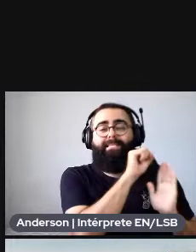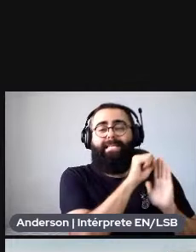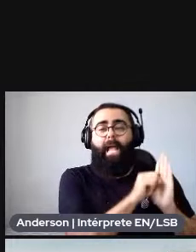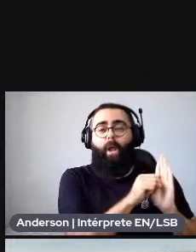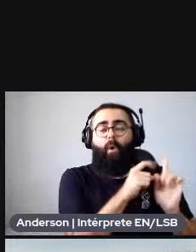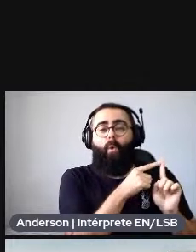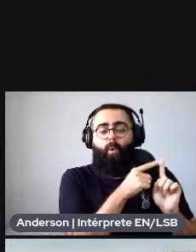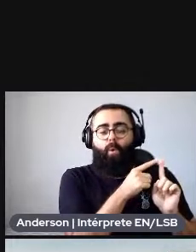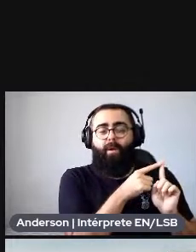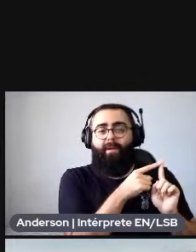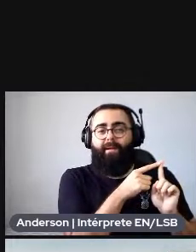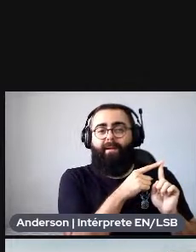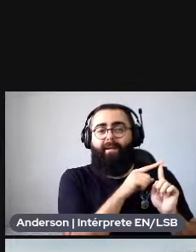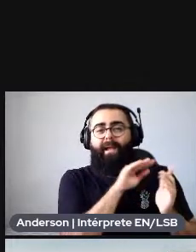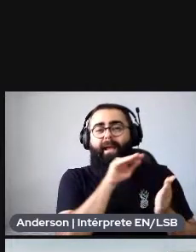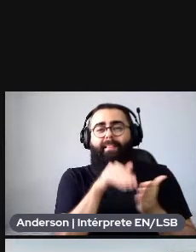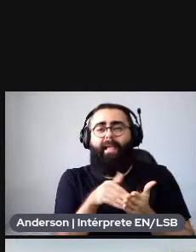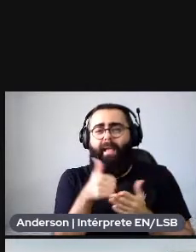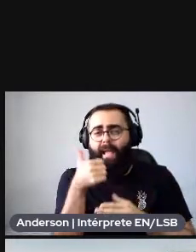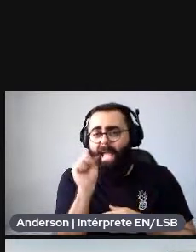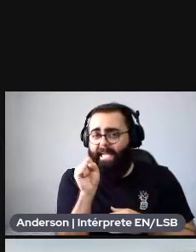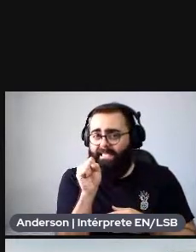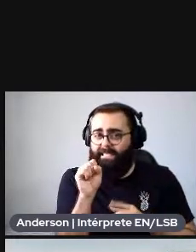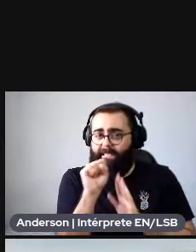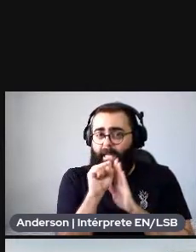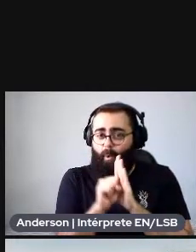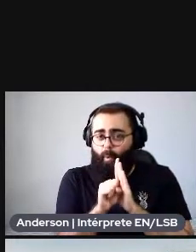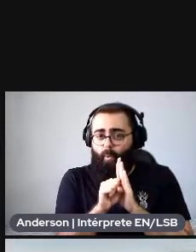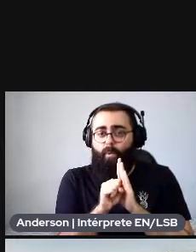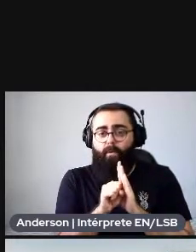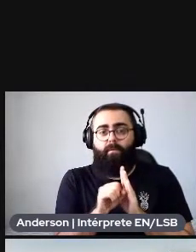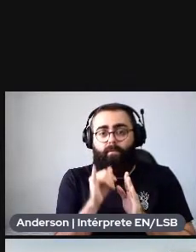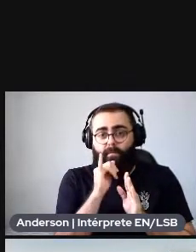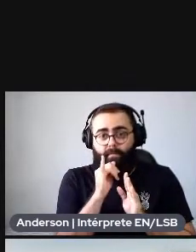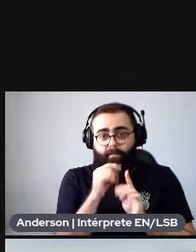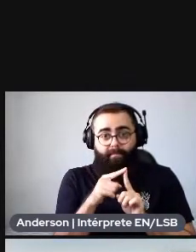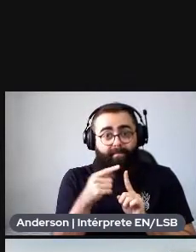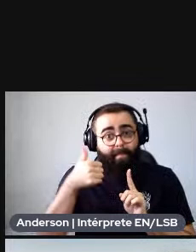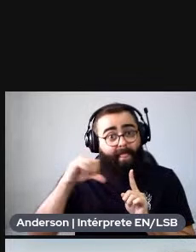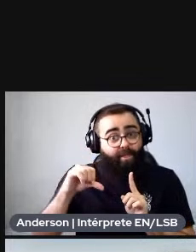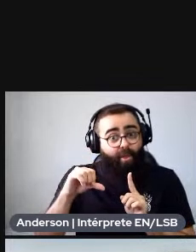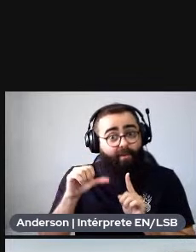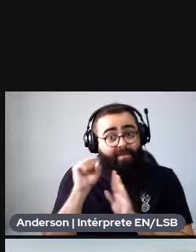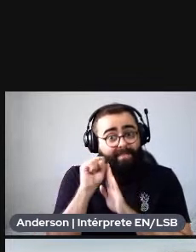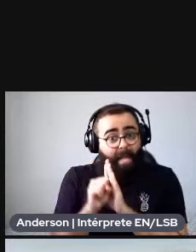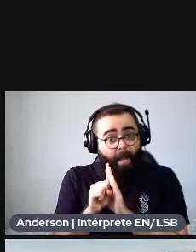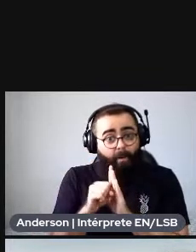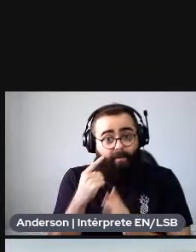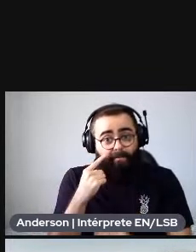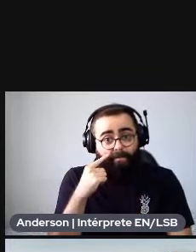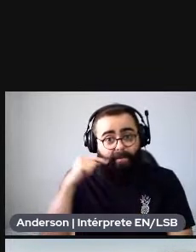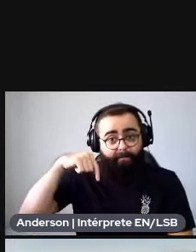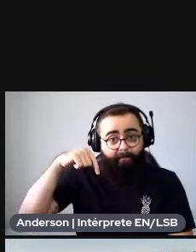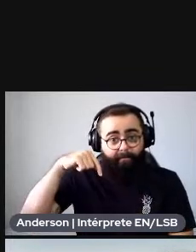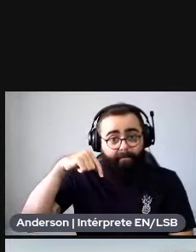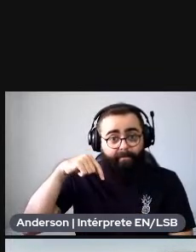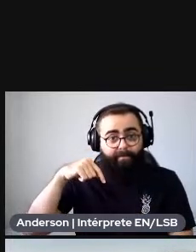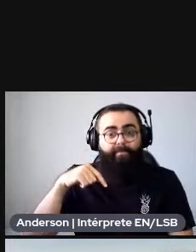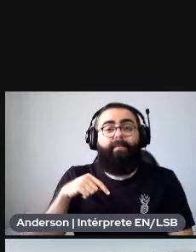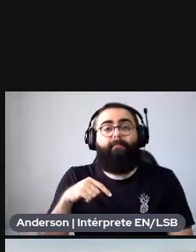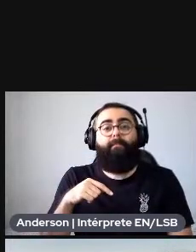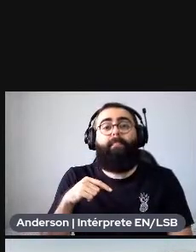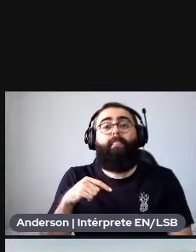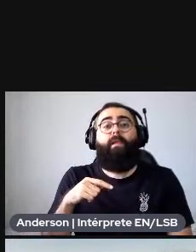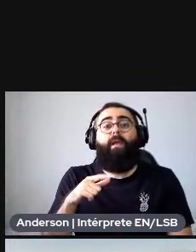echar already appears in the 13th century, arrojar here in the 16th century, lanzar in the